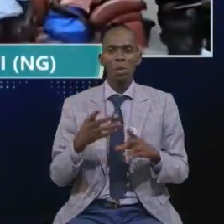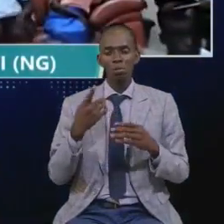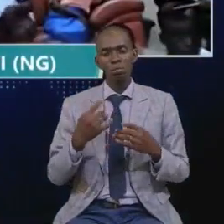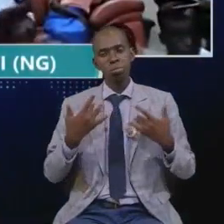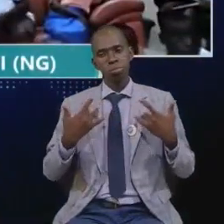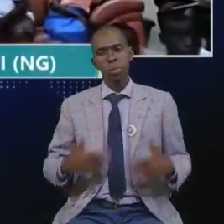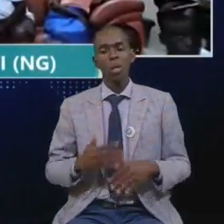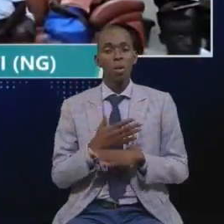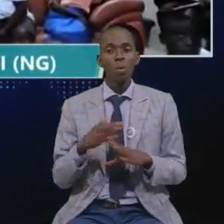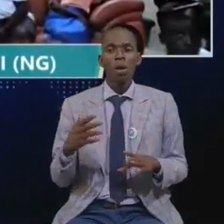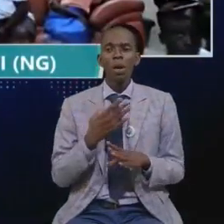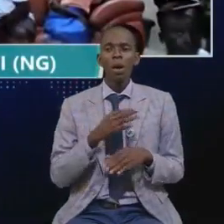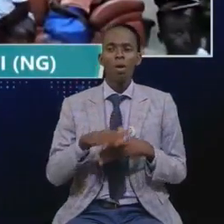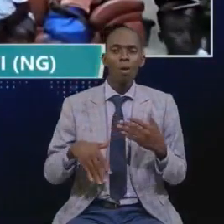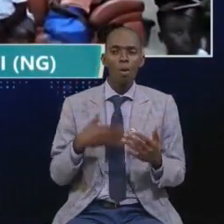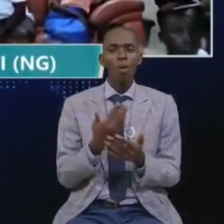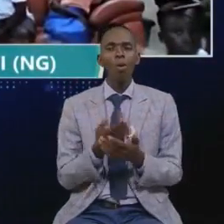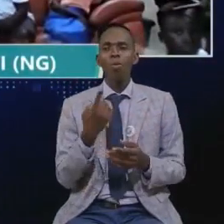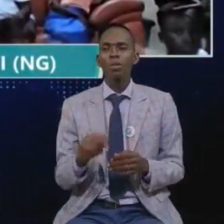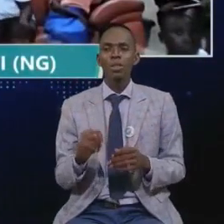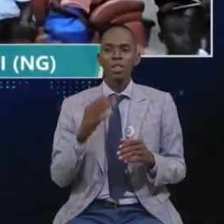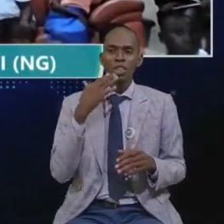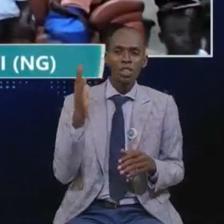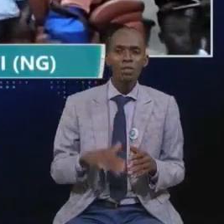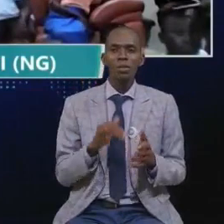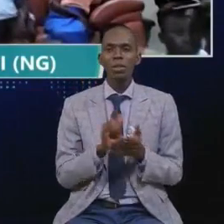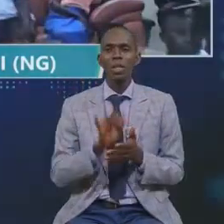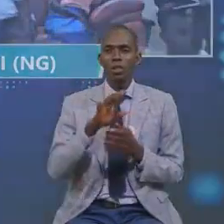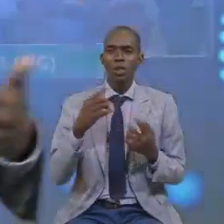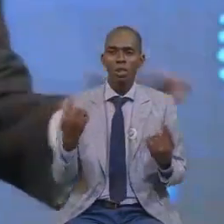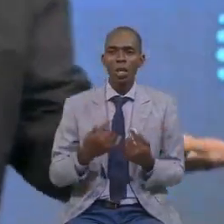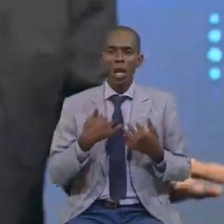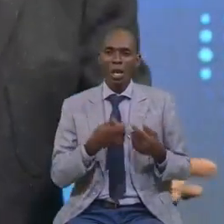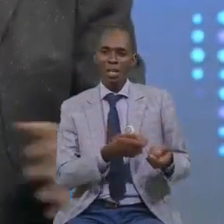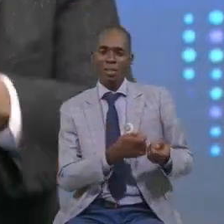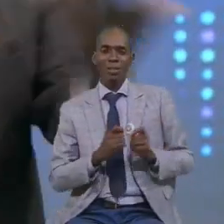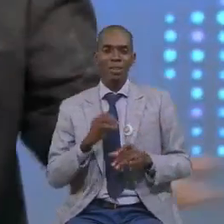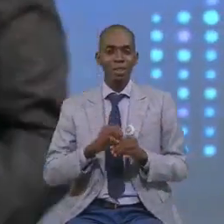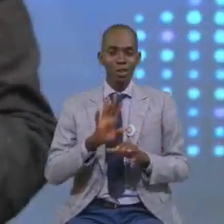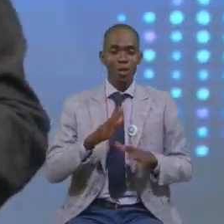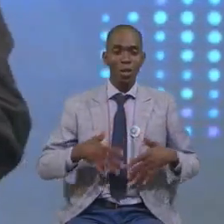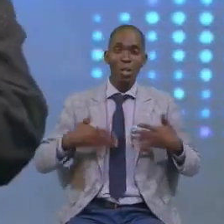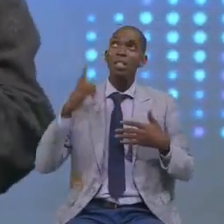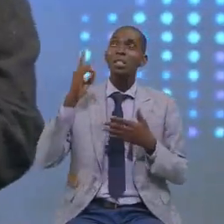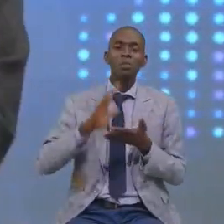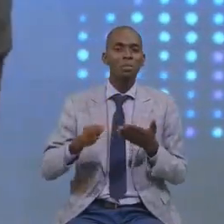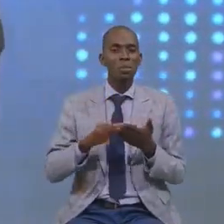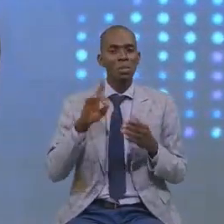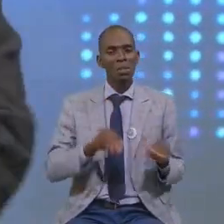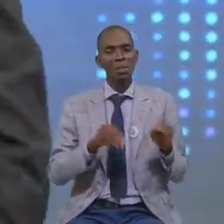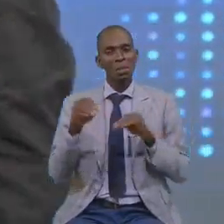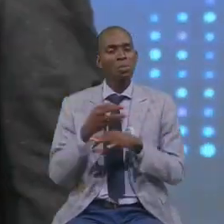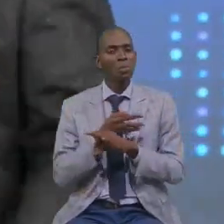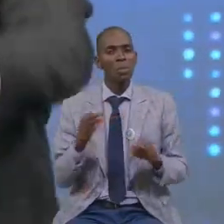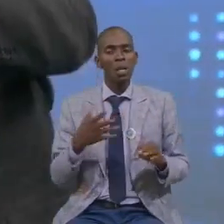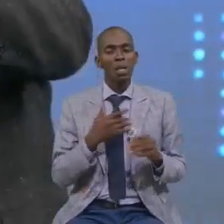evil that your sin has attracted in your life, he forgives, he sets you free, and then